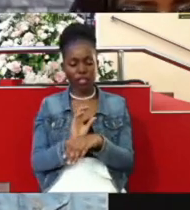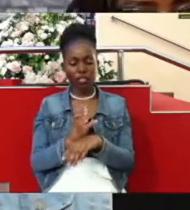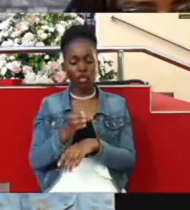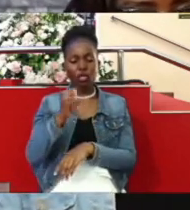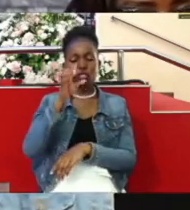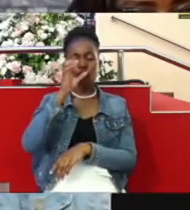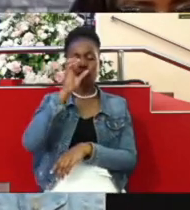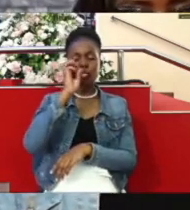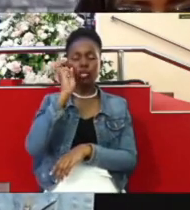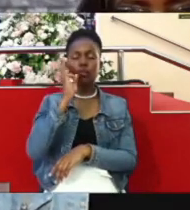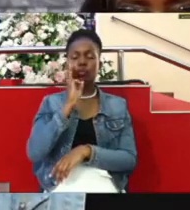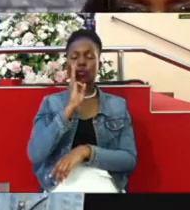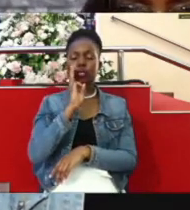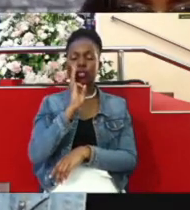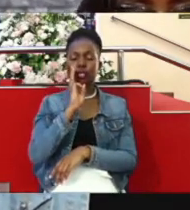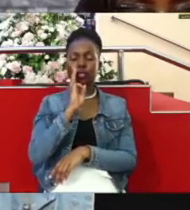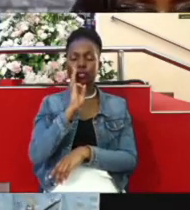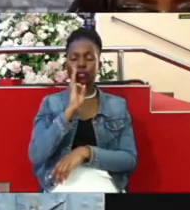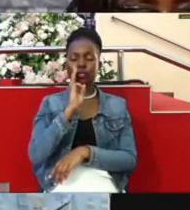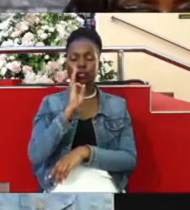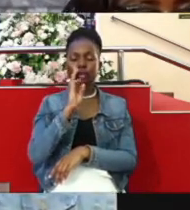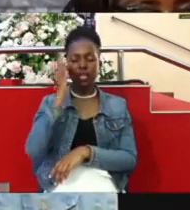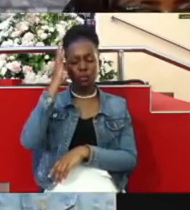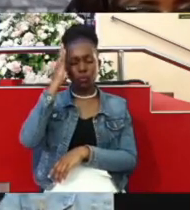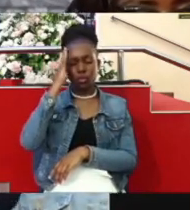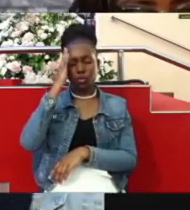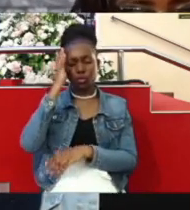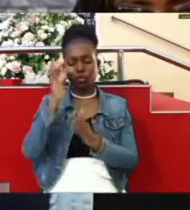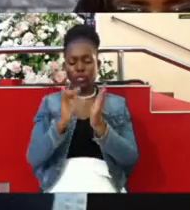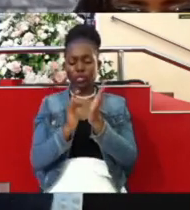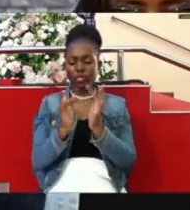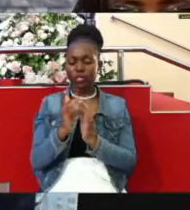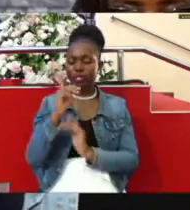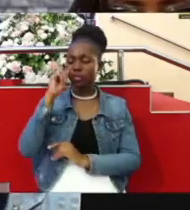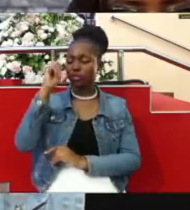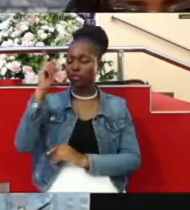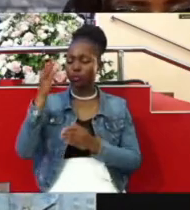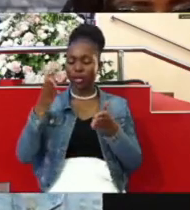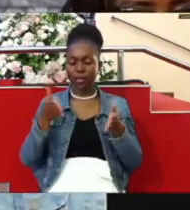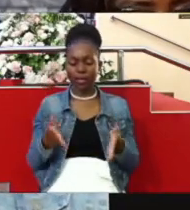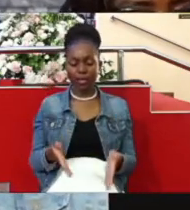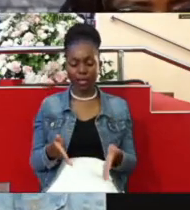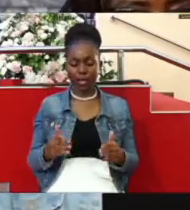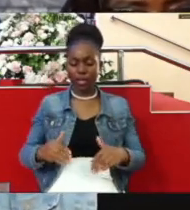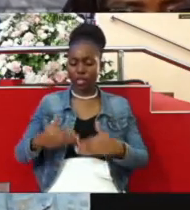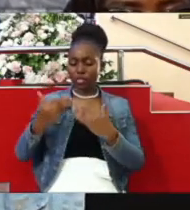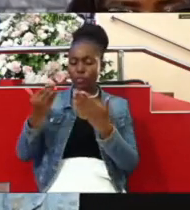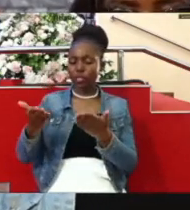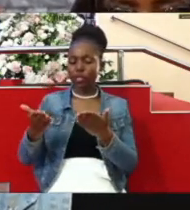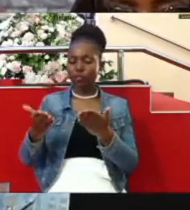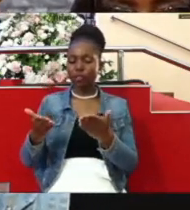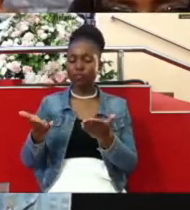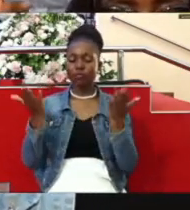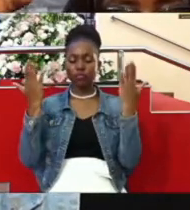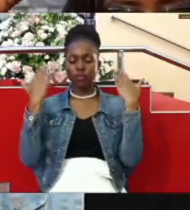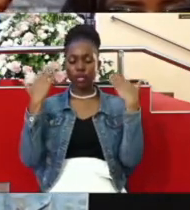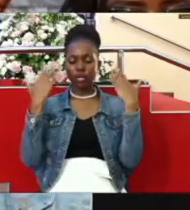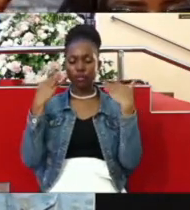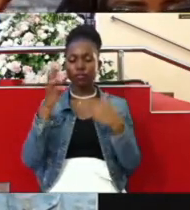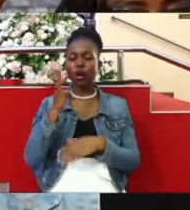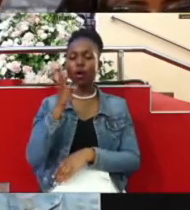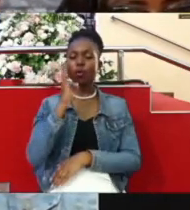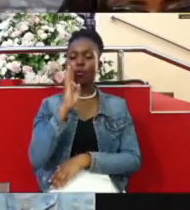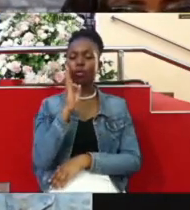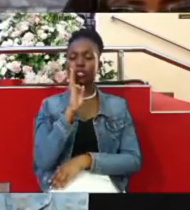But Jesus, you are here to be able to give them the water that will make them never thirst again.